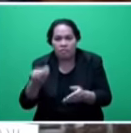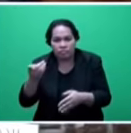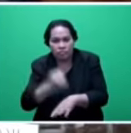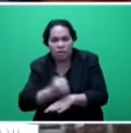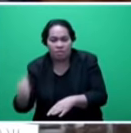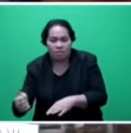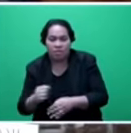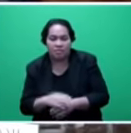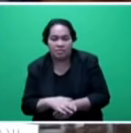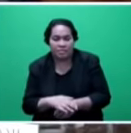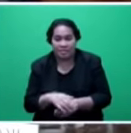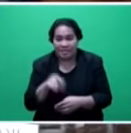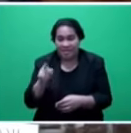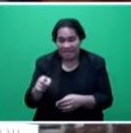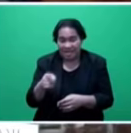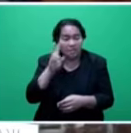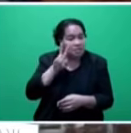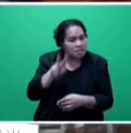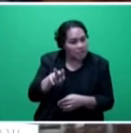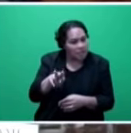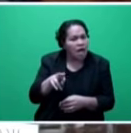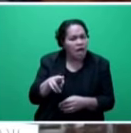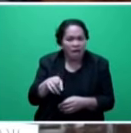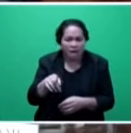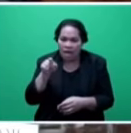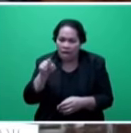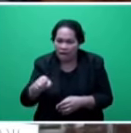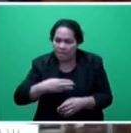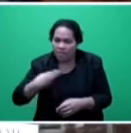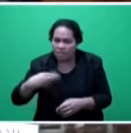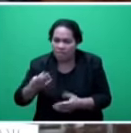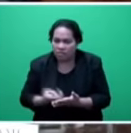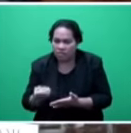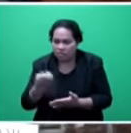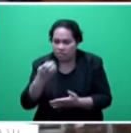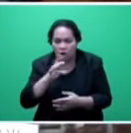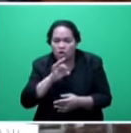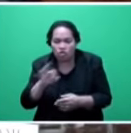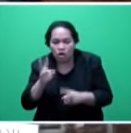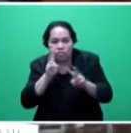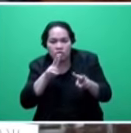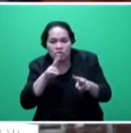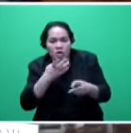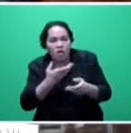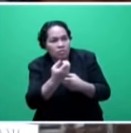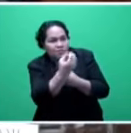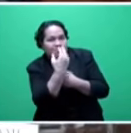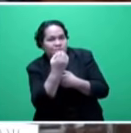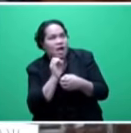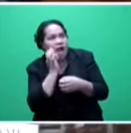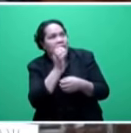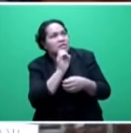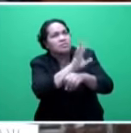here is the Honourable Minister is again not observing any restraint on or consulting the right people